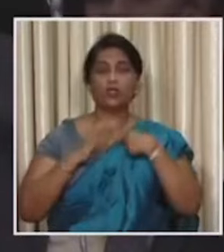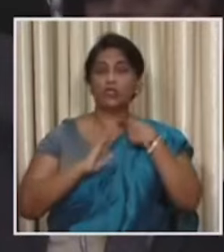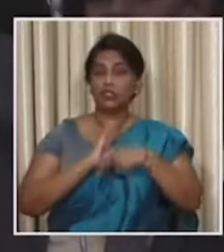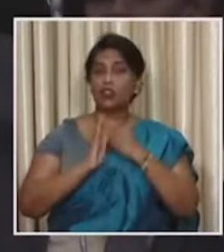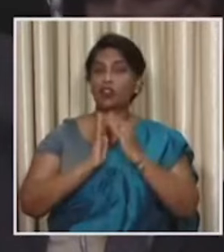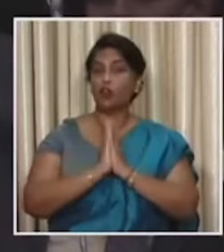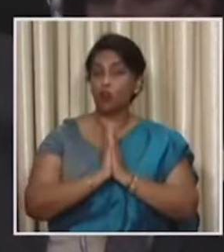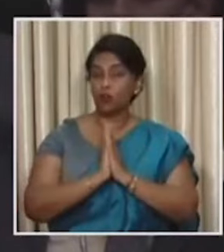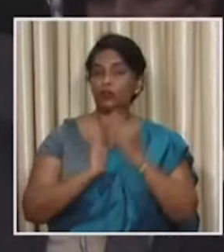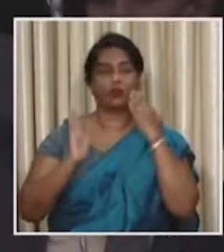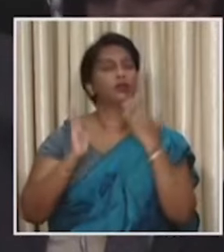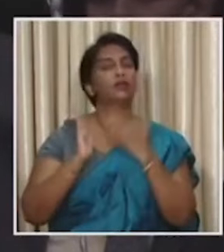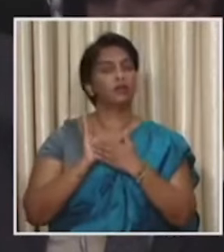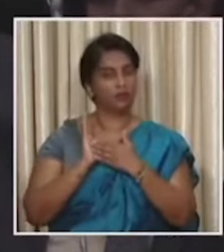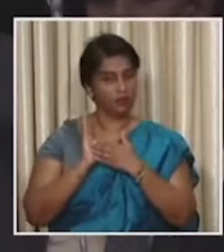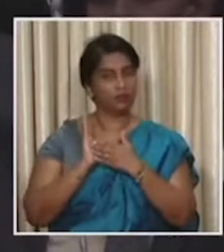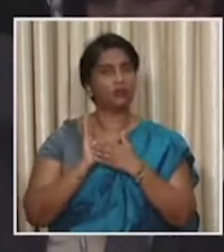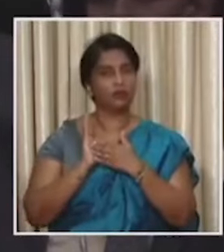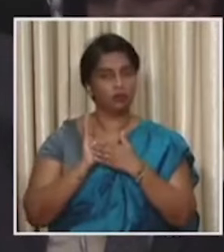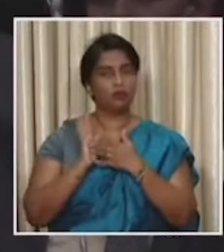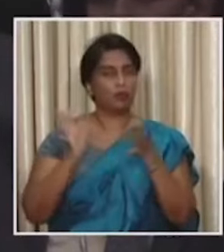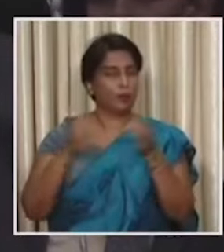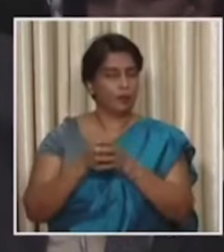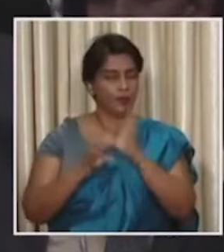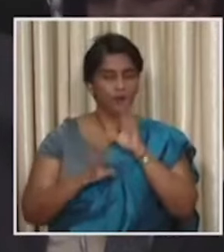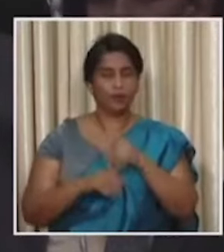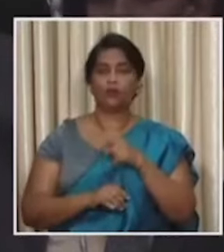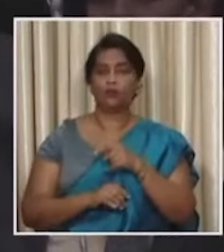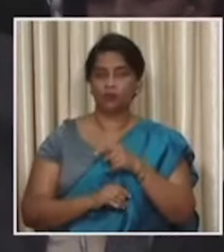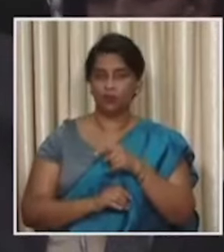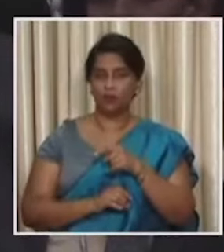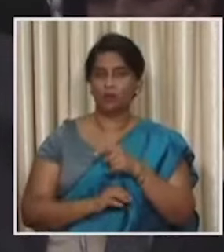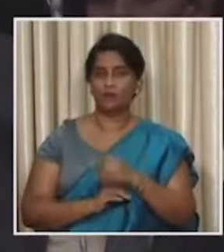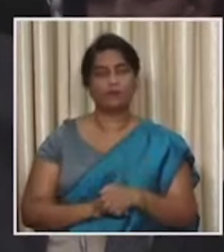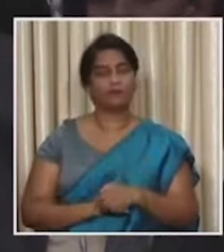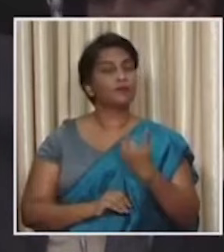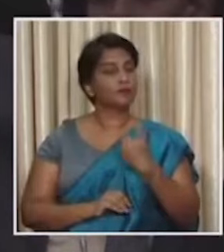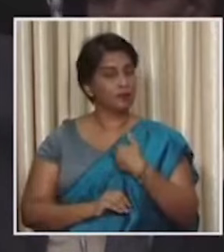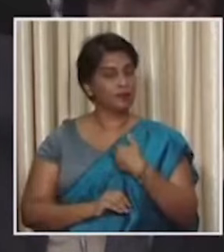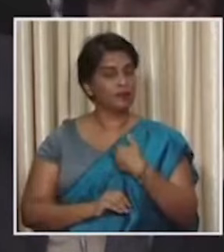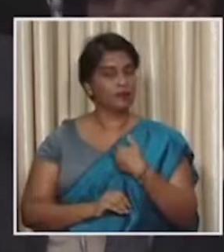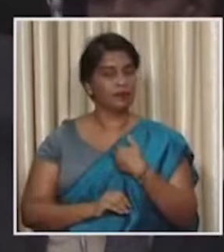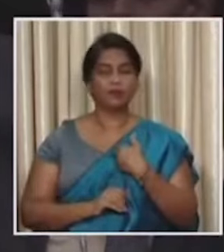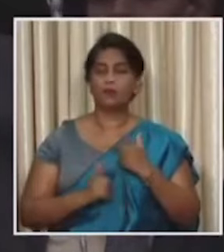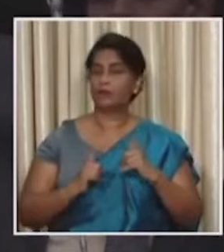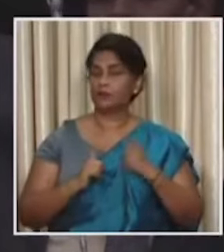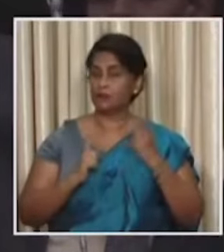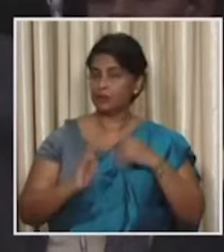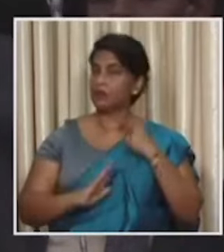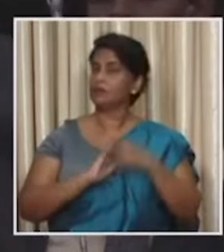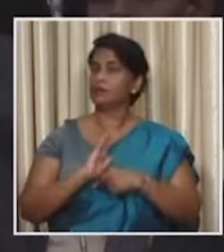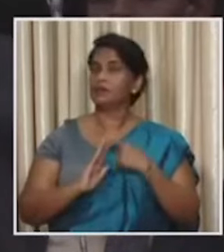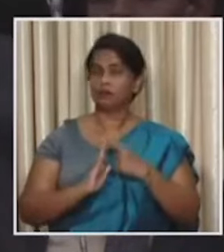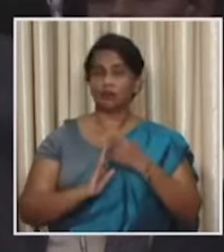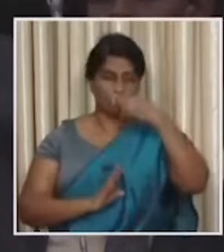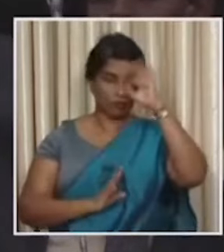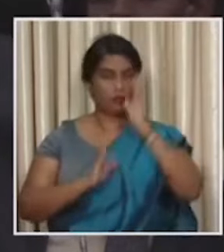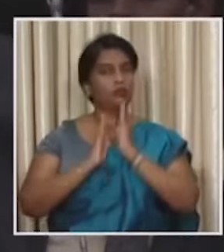simply say that we are all Sri Lankan in a country where Sinhala Buddhism, Sinhala Buddhist